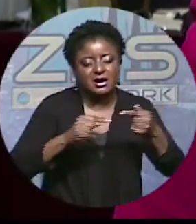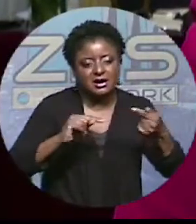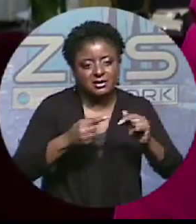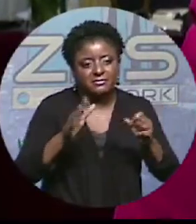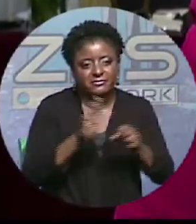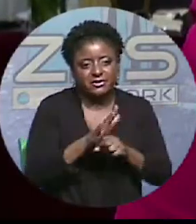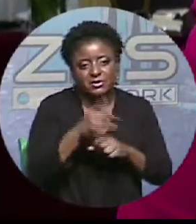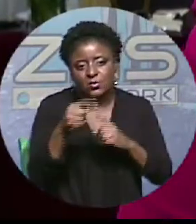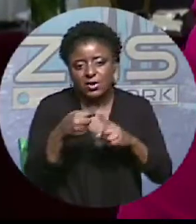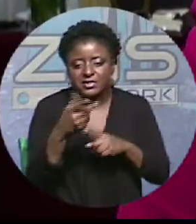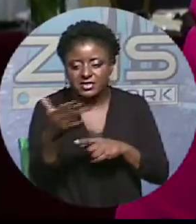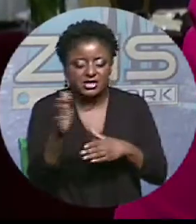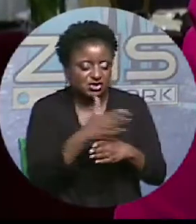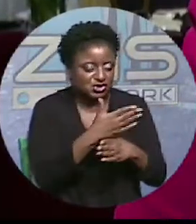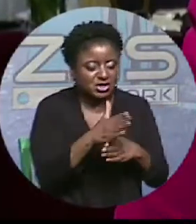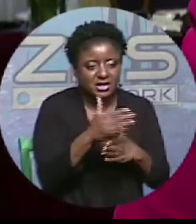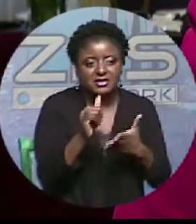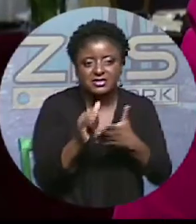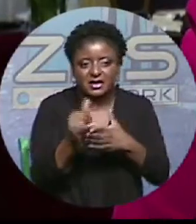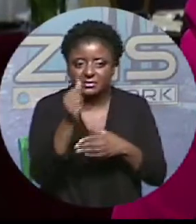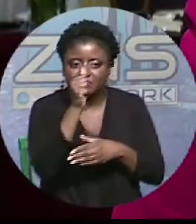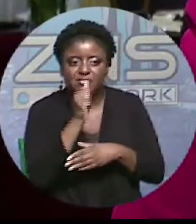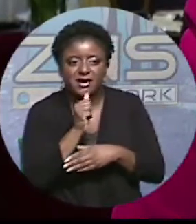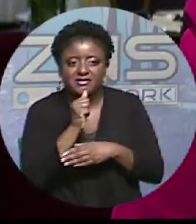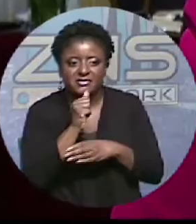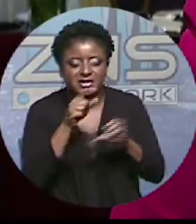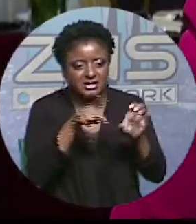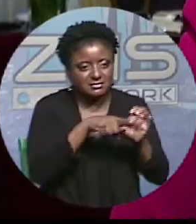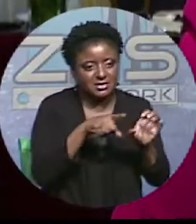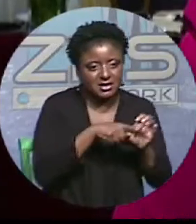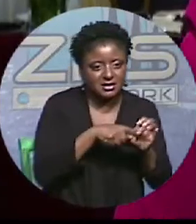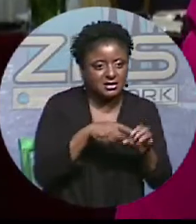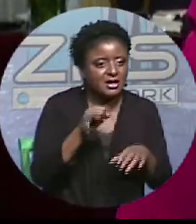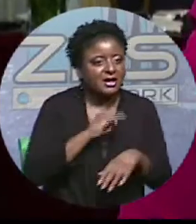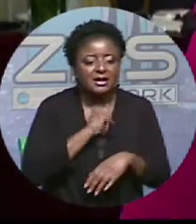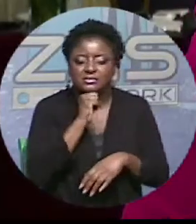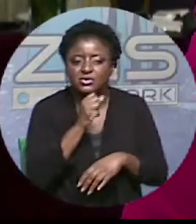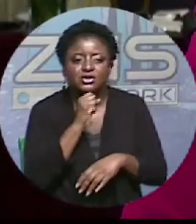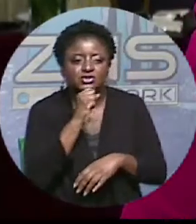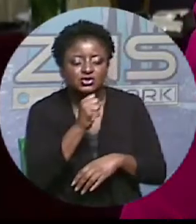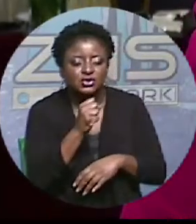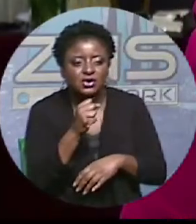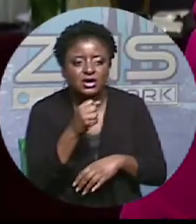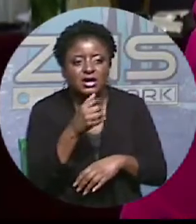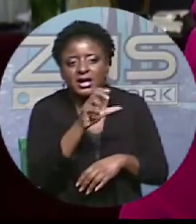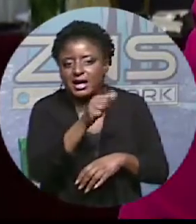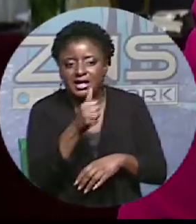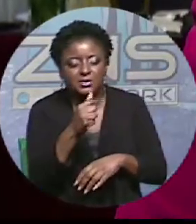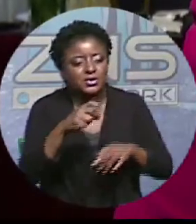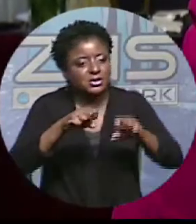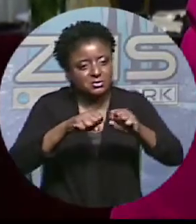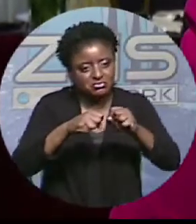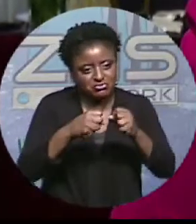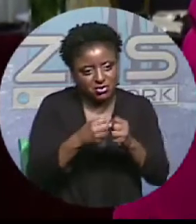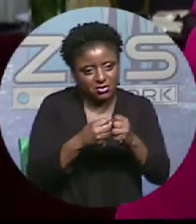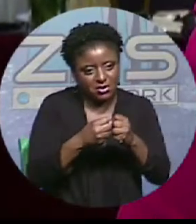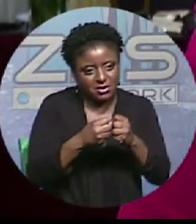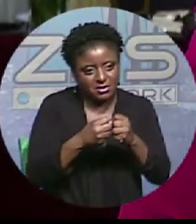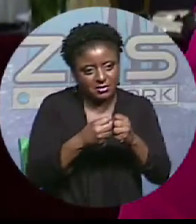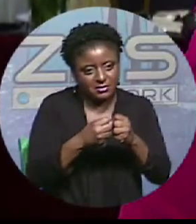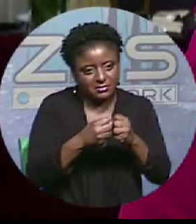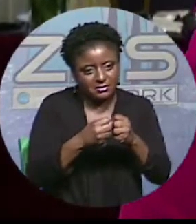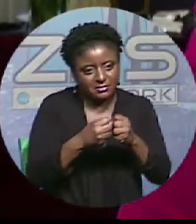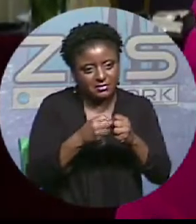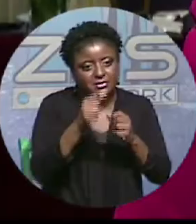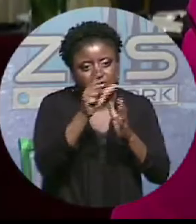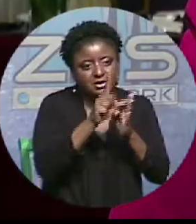Strachan disagrees. I'm not sure that there has been a breach of confidentiality, so to speak. We do not know the facts surrounding how the emails came